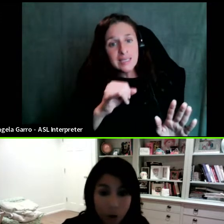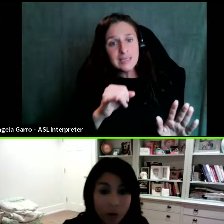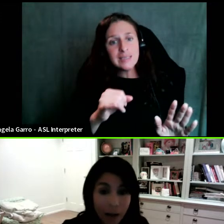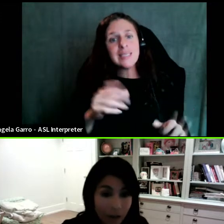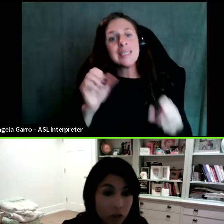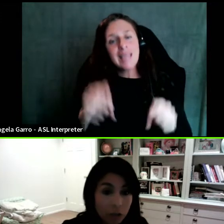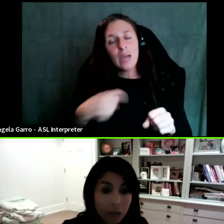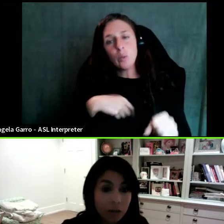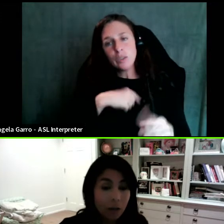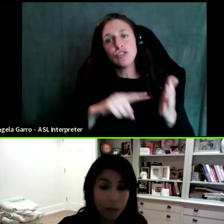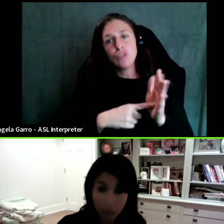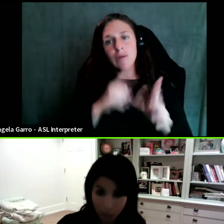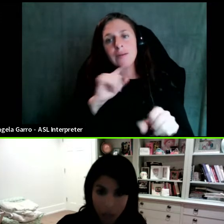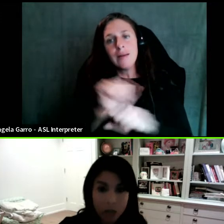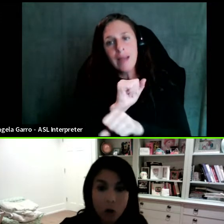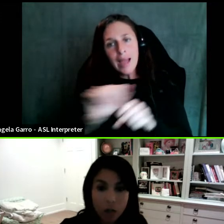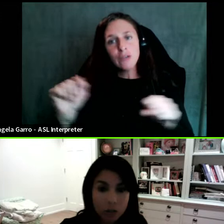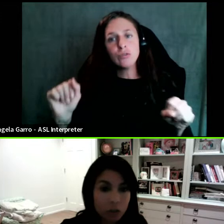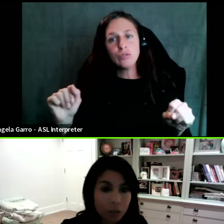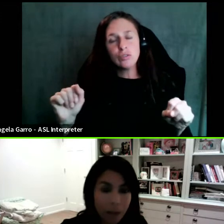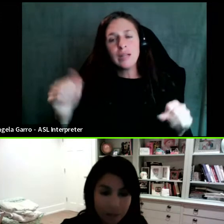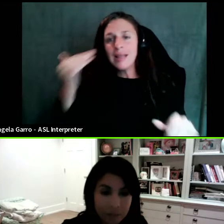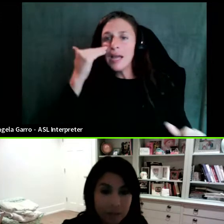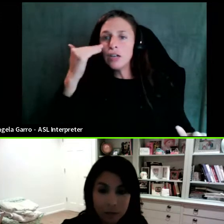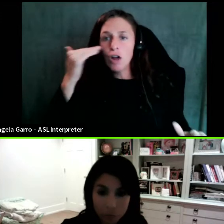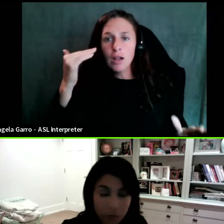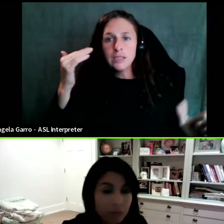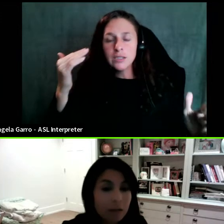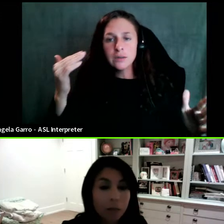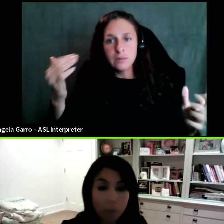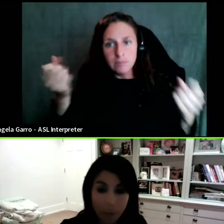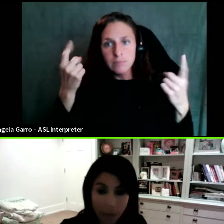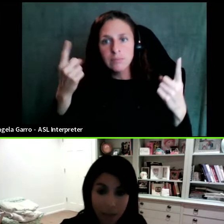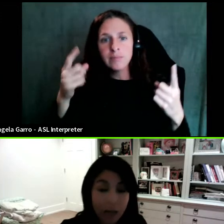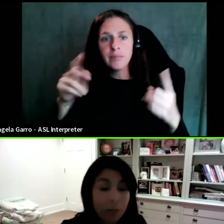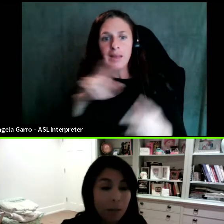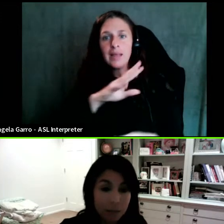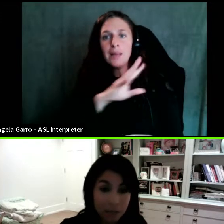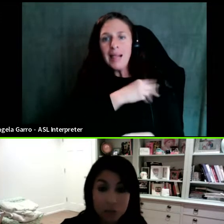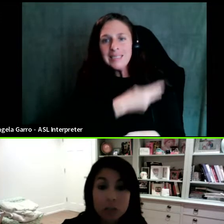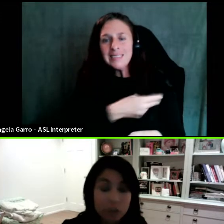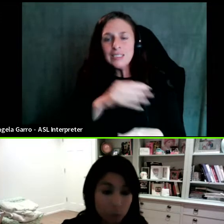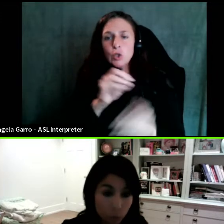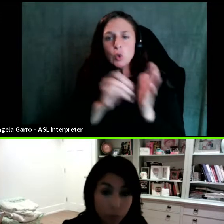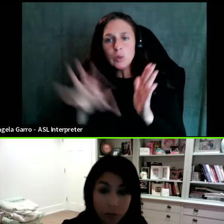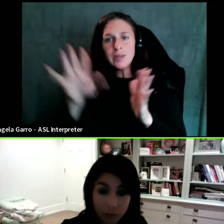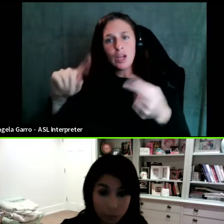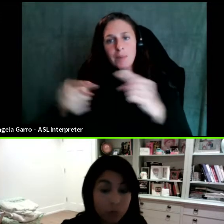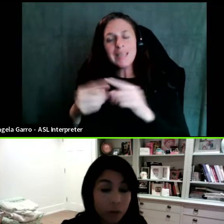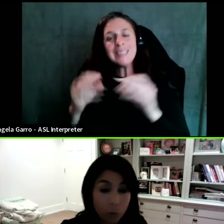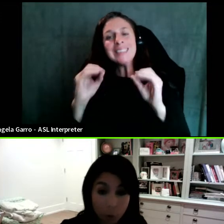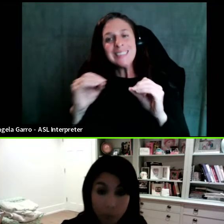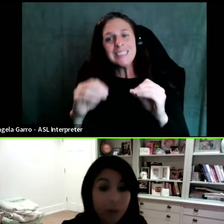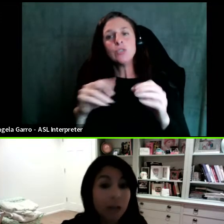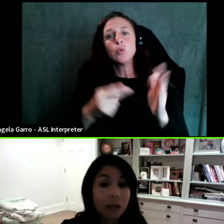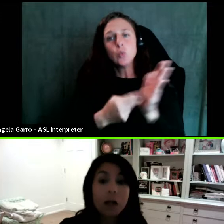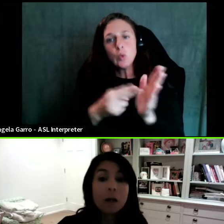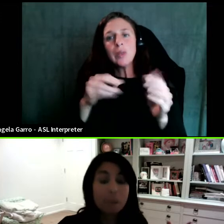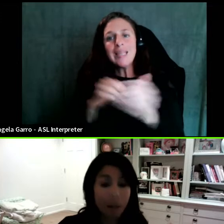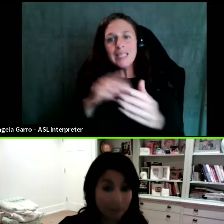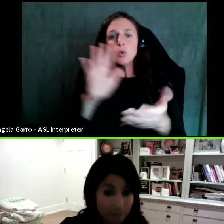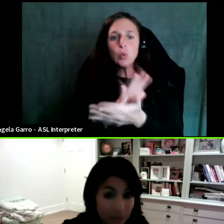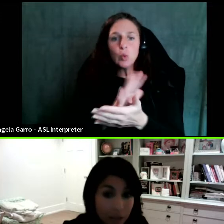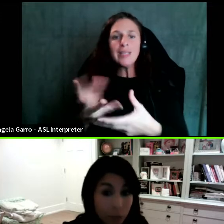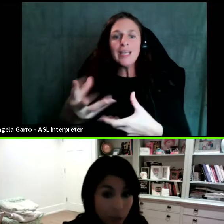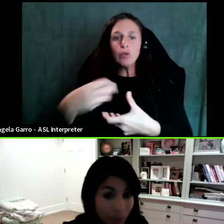we start actually acknowledging Palestinian students and their pain, and maybe teaching some truth in the schools and incorporating